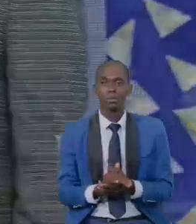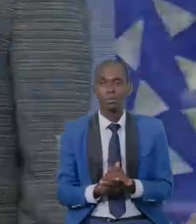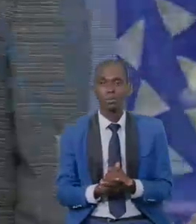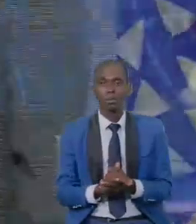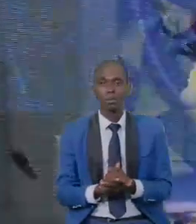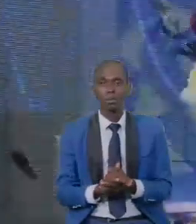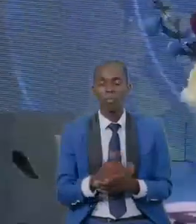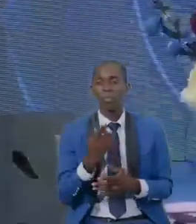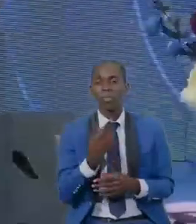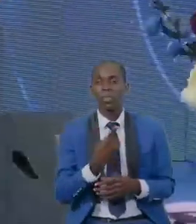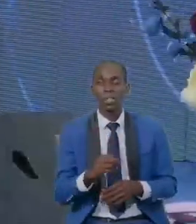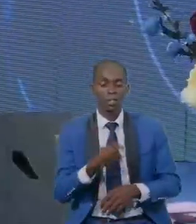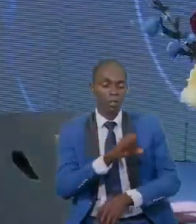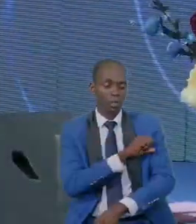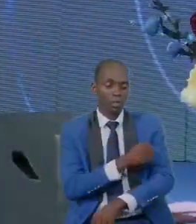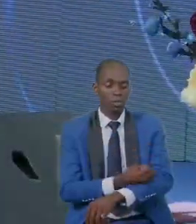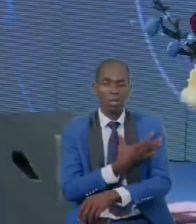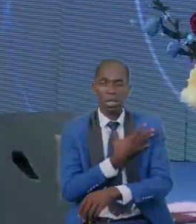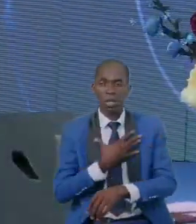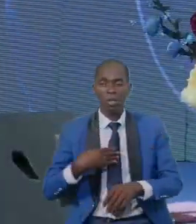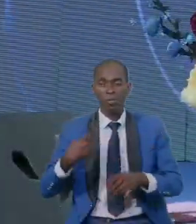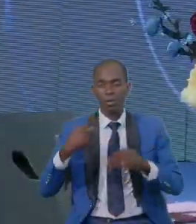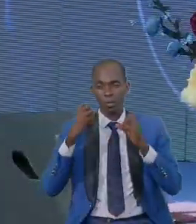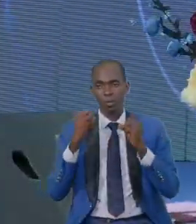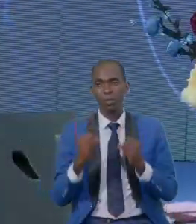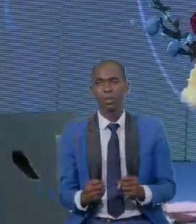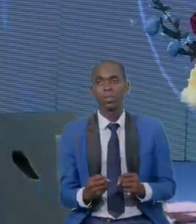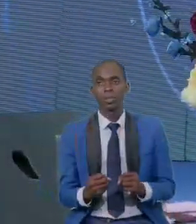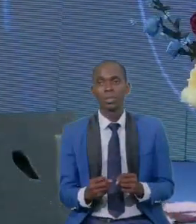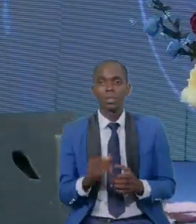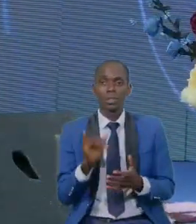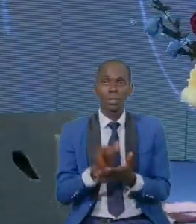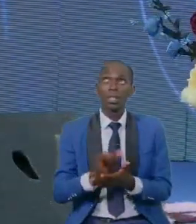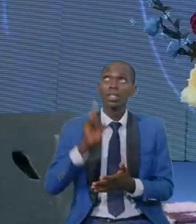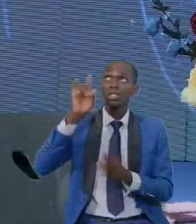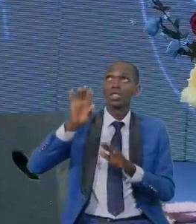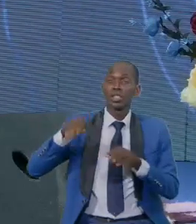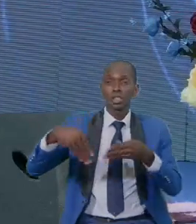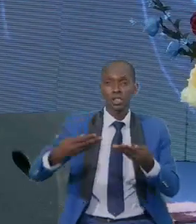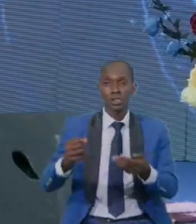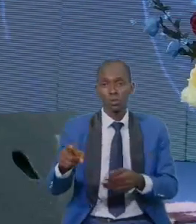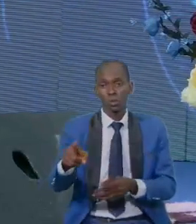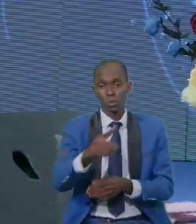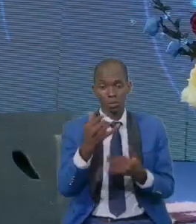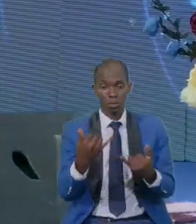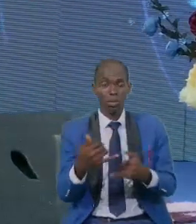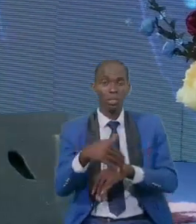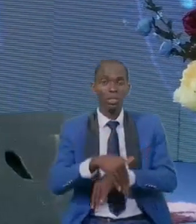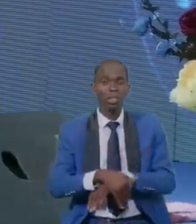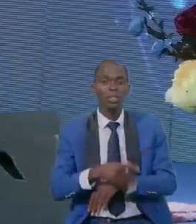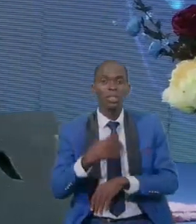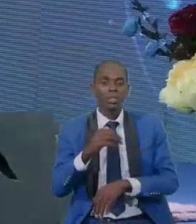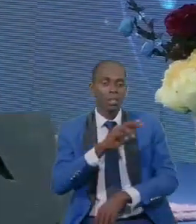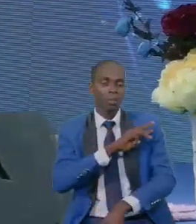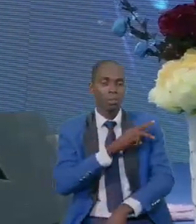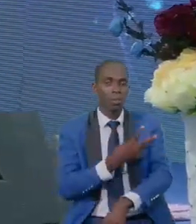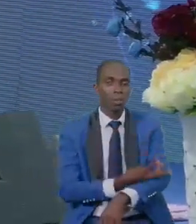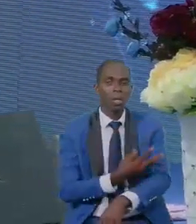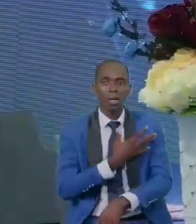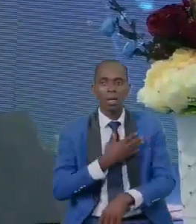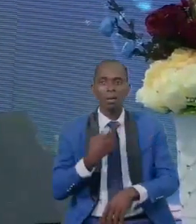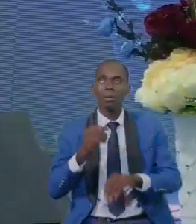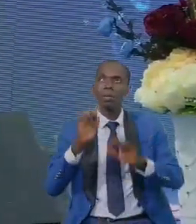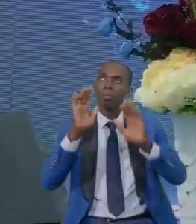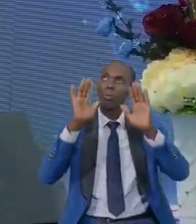the strength and the power that he gives you tonight, the might and the